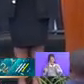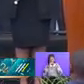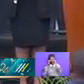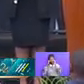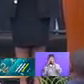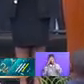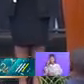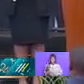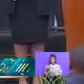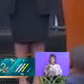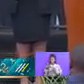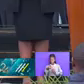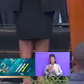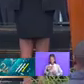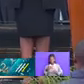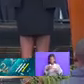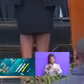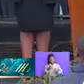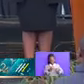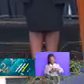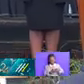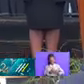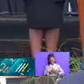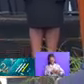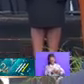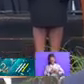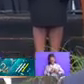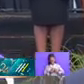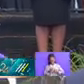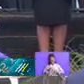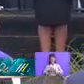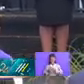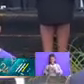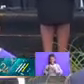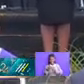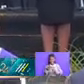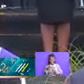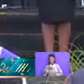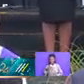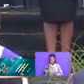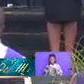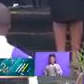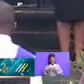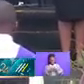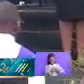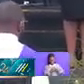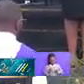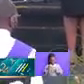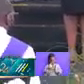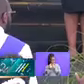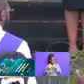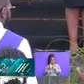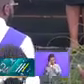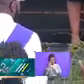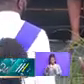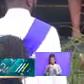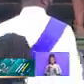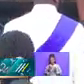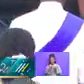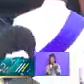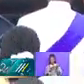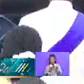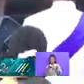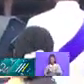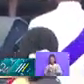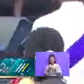dimension because what you are been struggling to get the Lord say you shall struggle no more because Covenant has brought you this far and the Lord